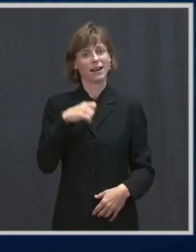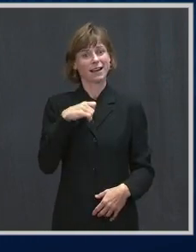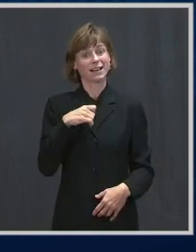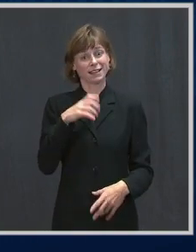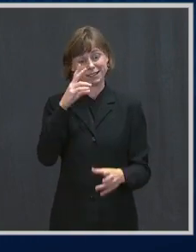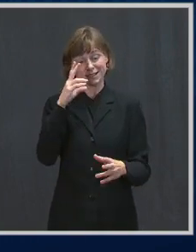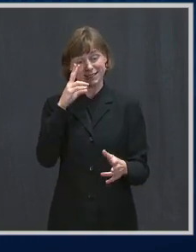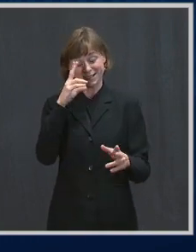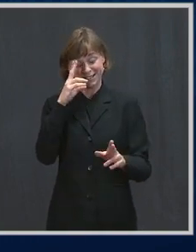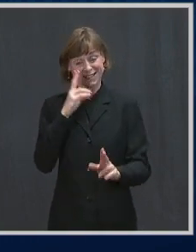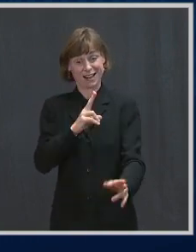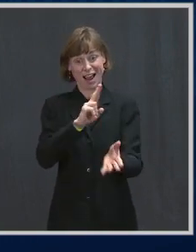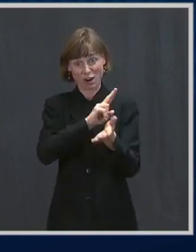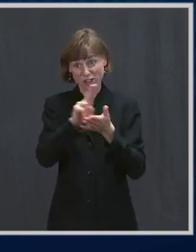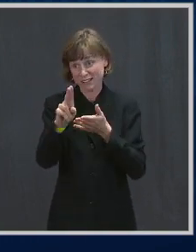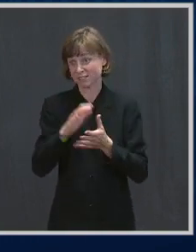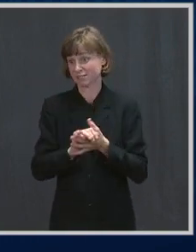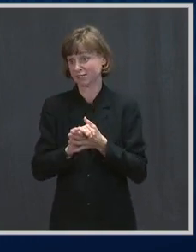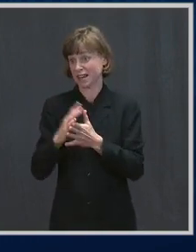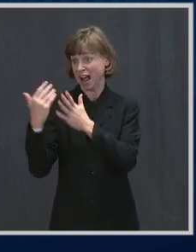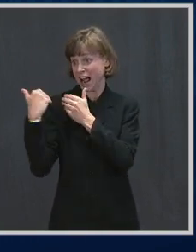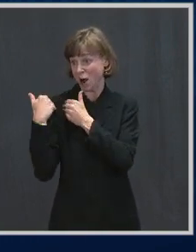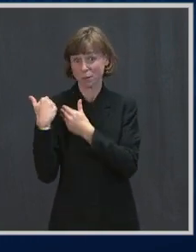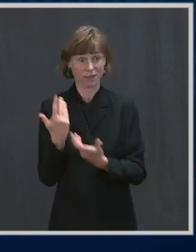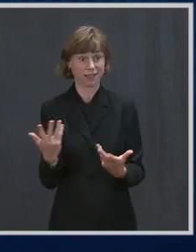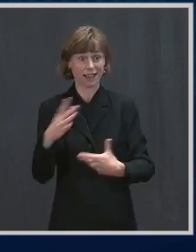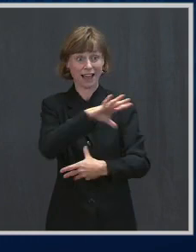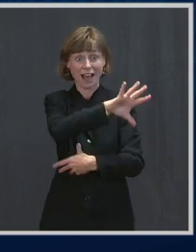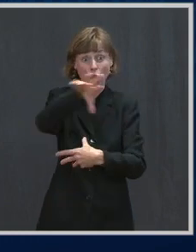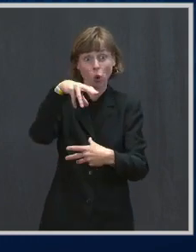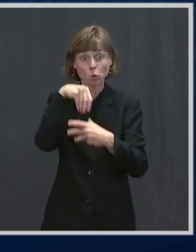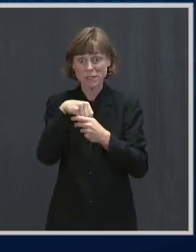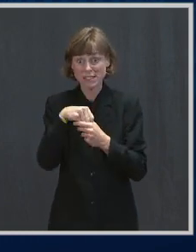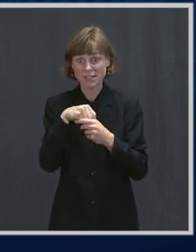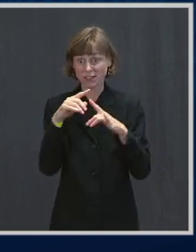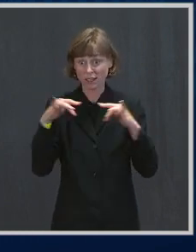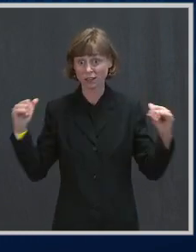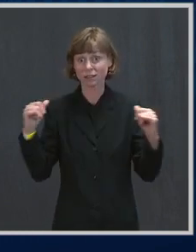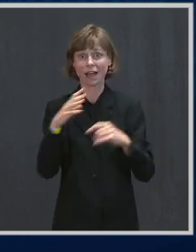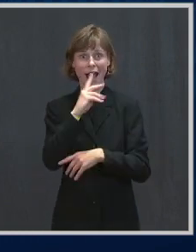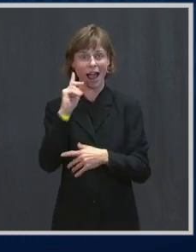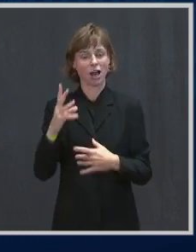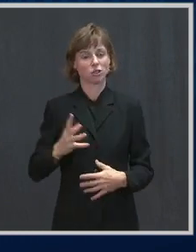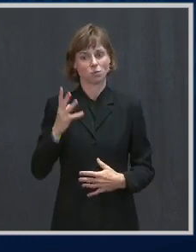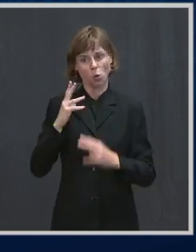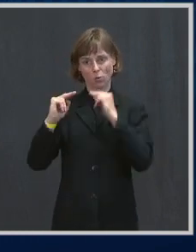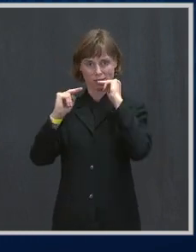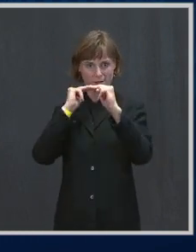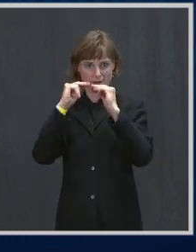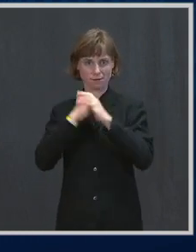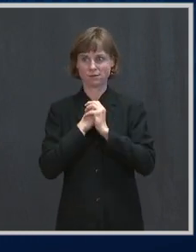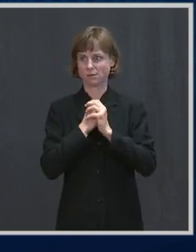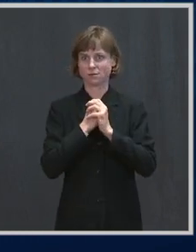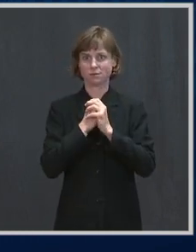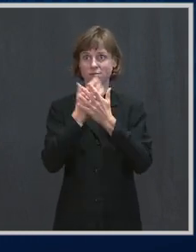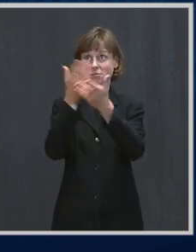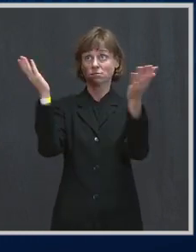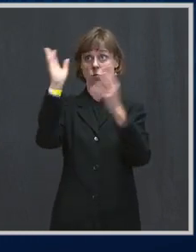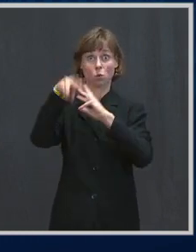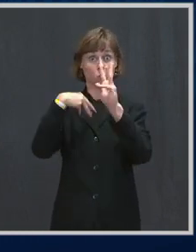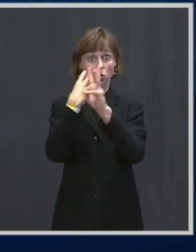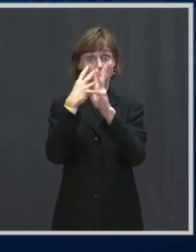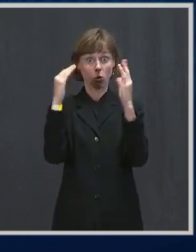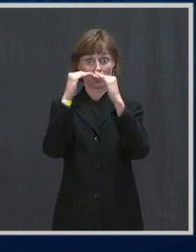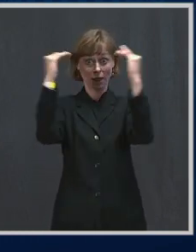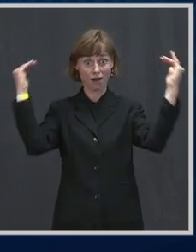and accountability, inclusivity, and diplomacy. On the global stage, as